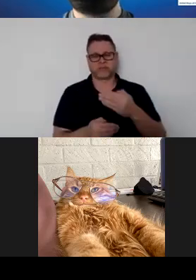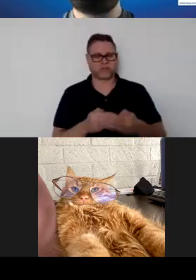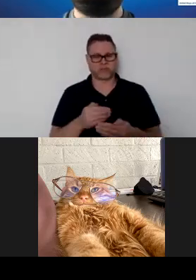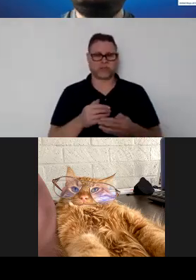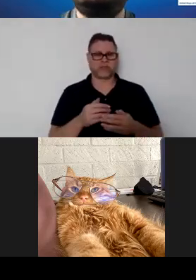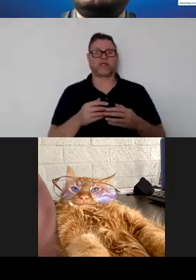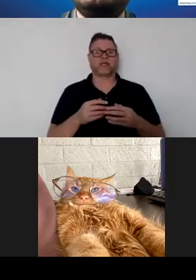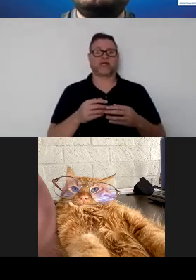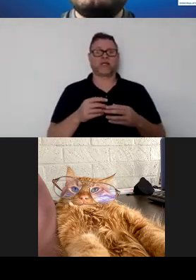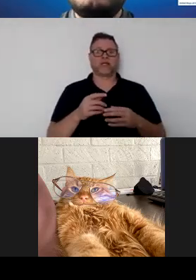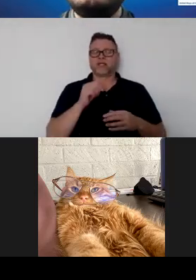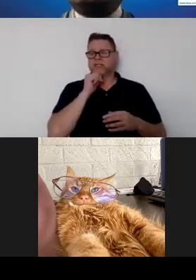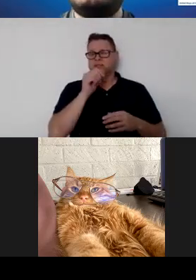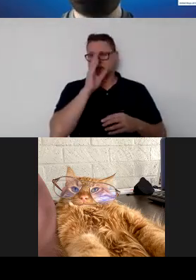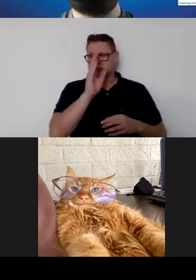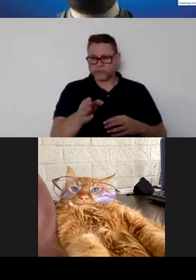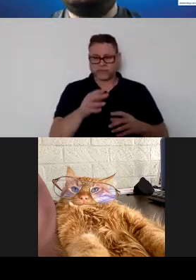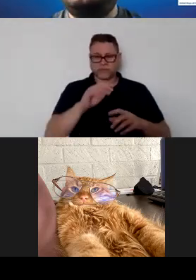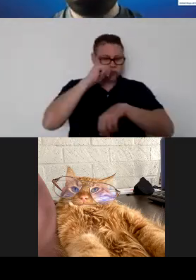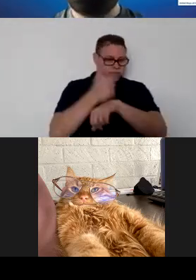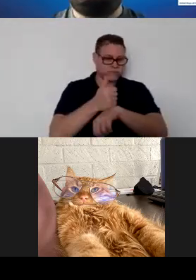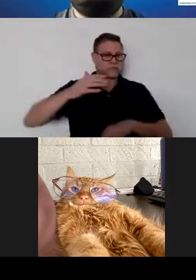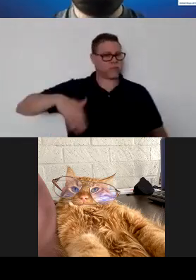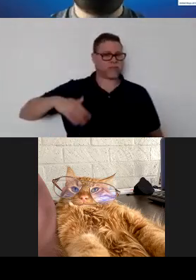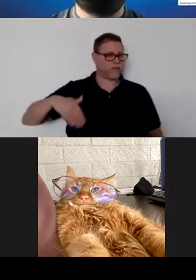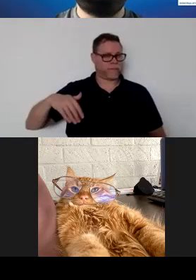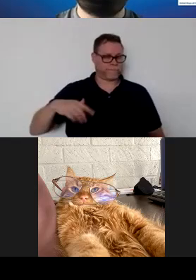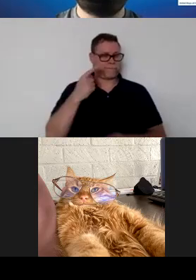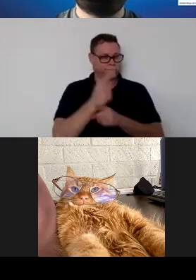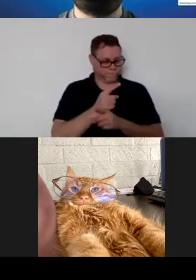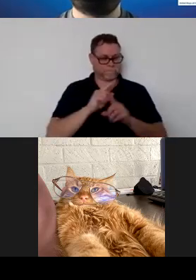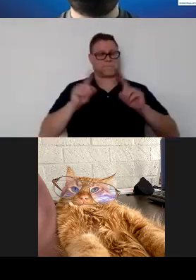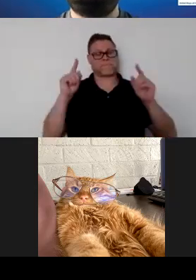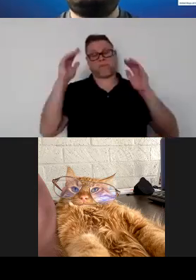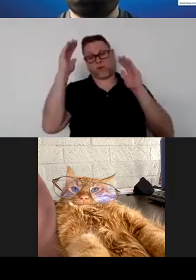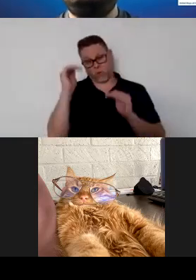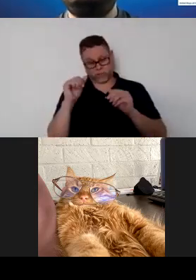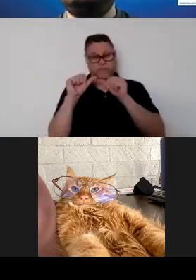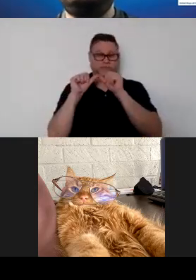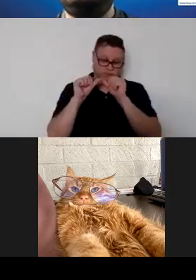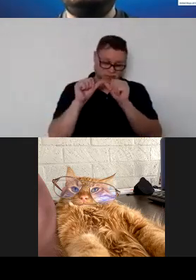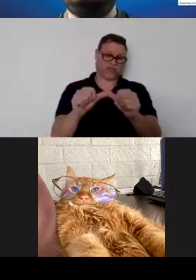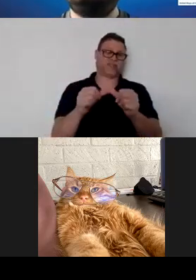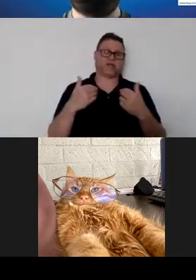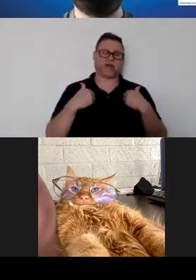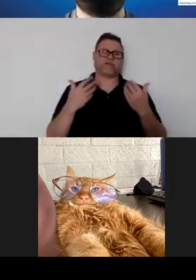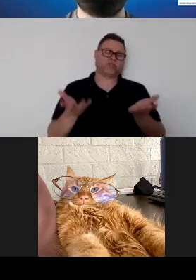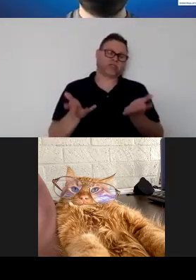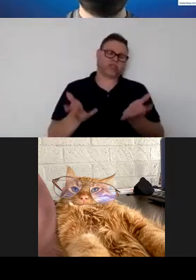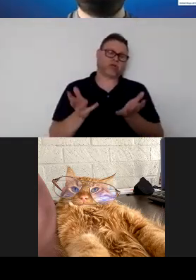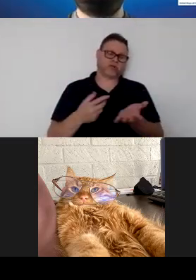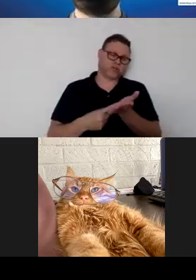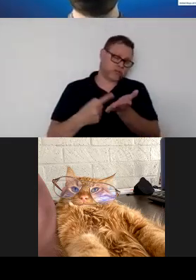least explicitly established yet, right? But the hope is to continue having these conversations, not